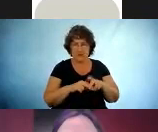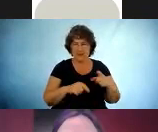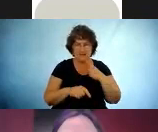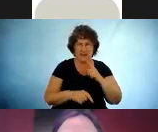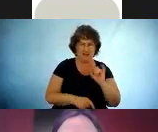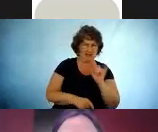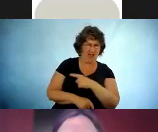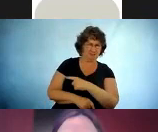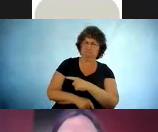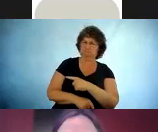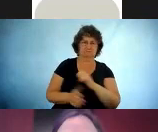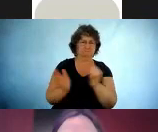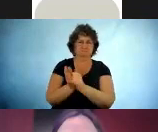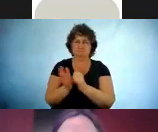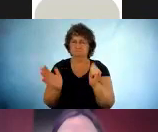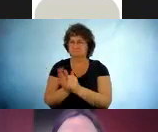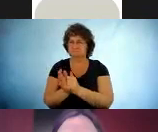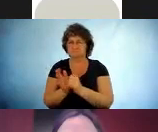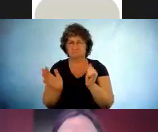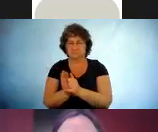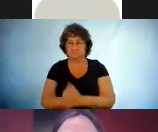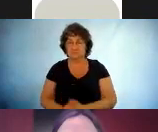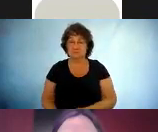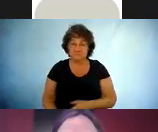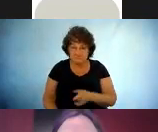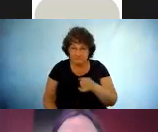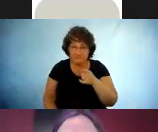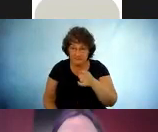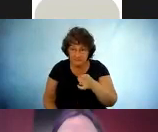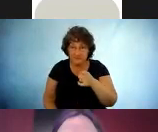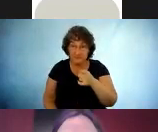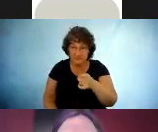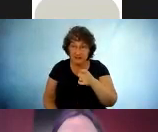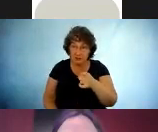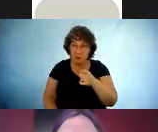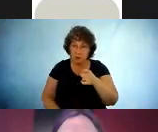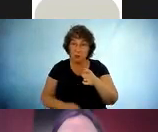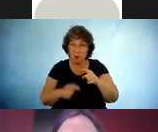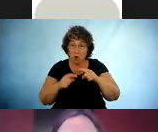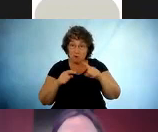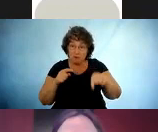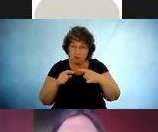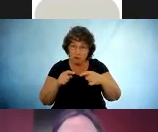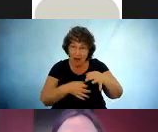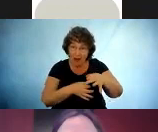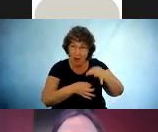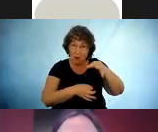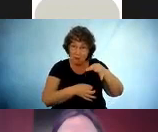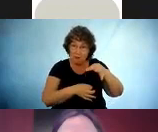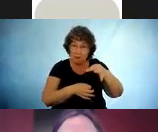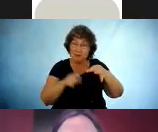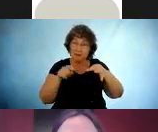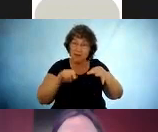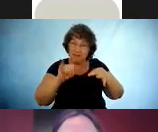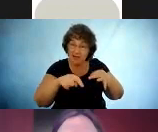dream. There are round pegs in your future. These square holes must be filled. It's good